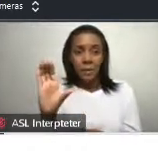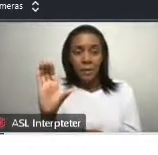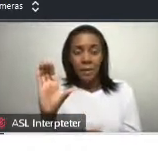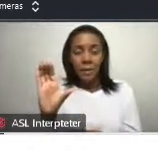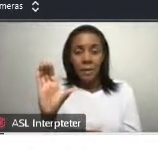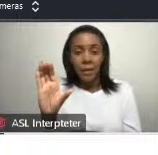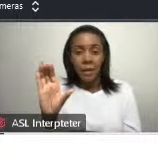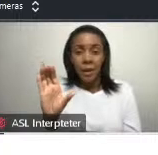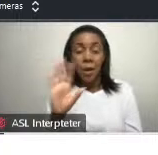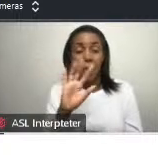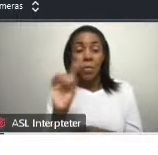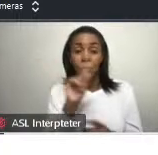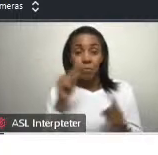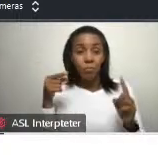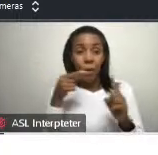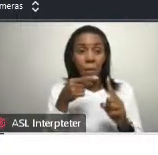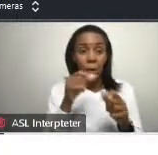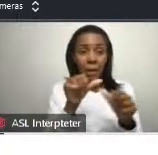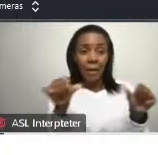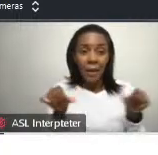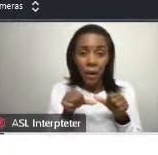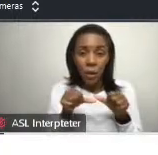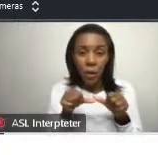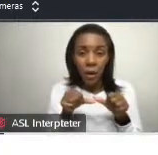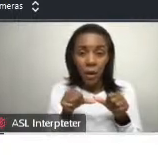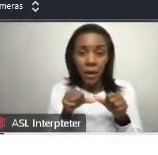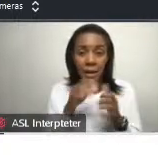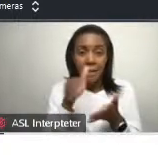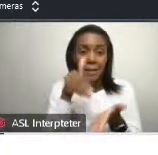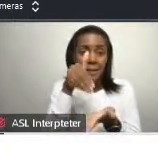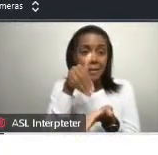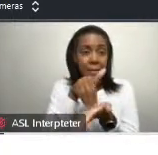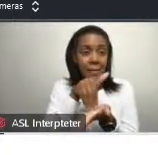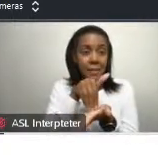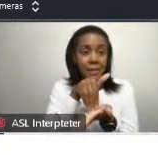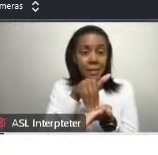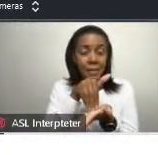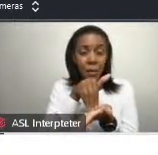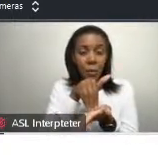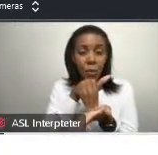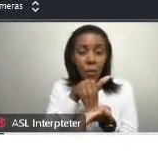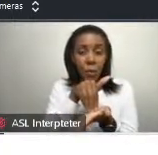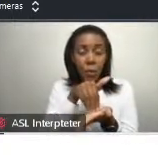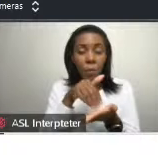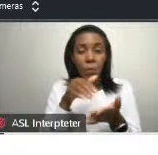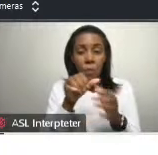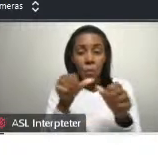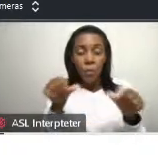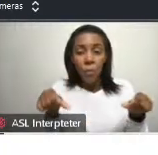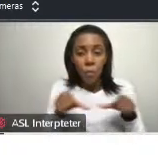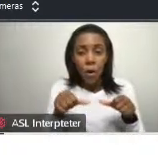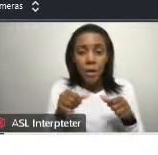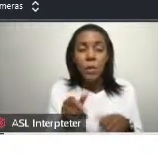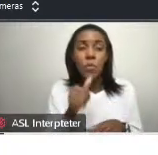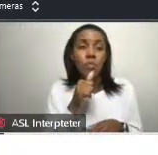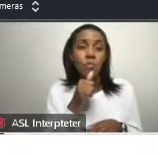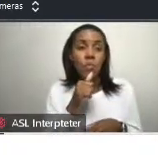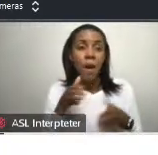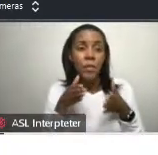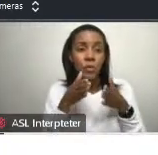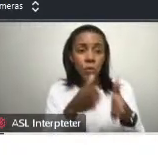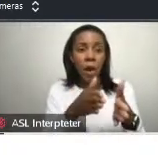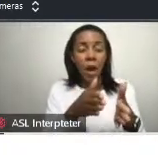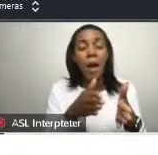The primary areas are in the center portion of the property. There is a private drive that would extend Scape Road from Elvis